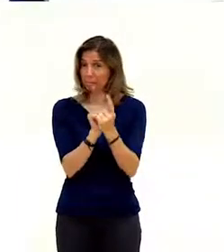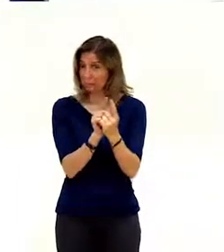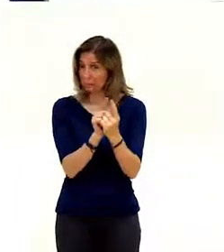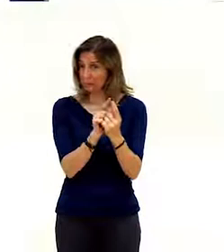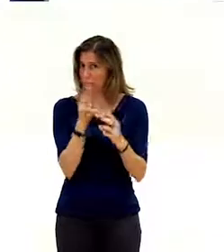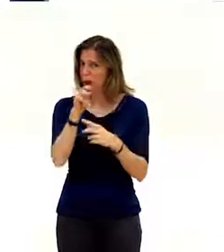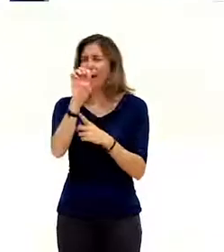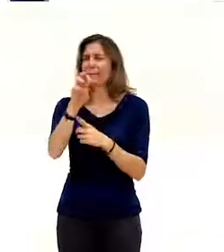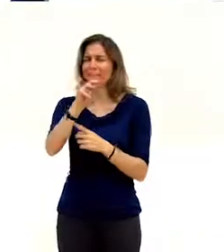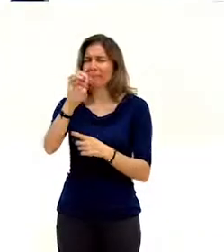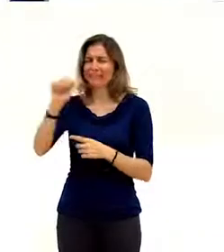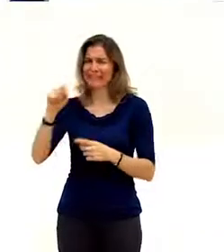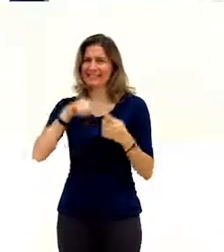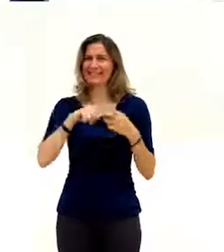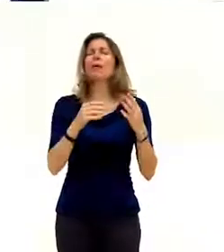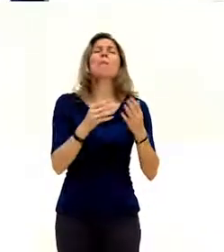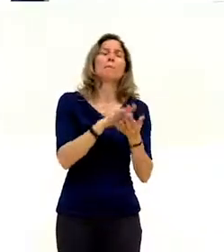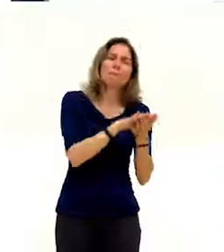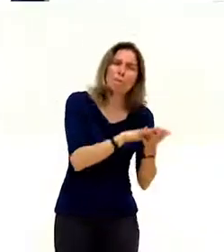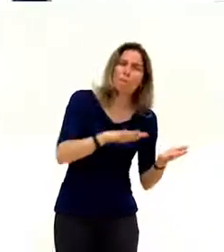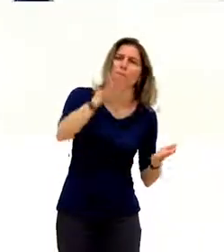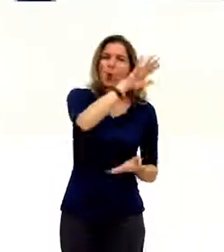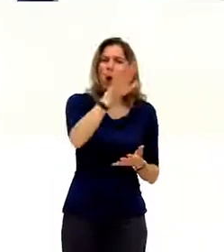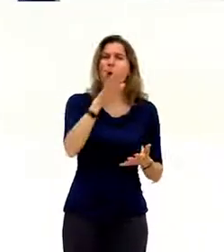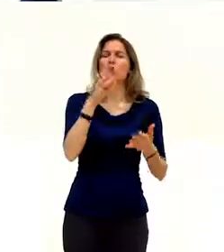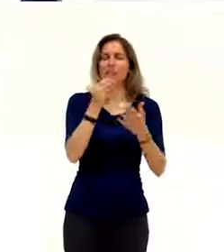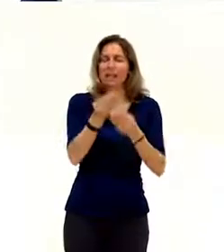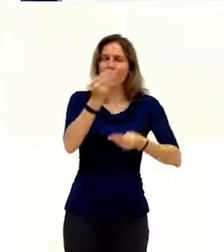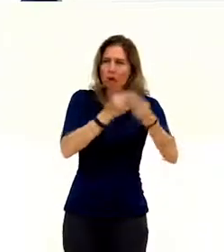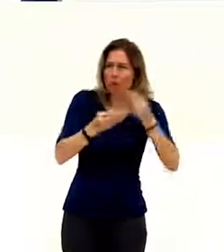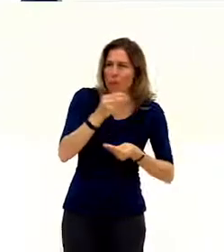MEET stands for Most Economically Advantageous Tender.